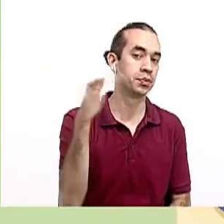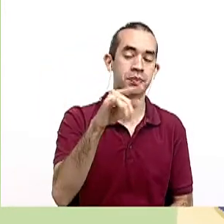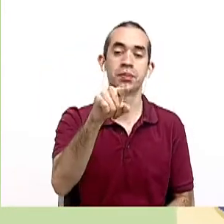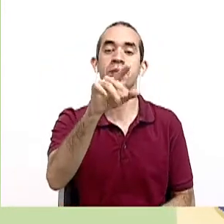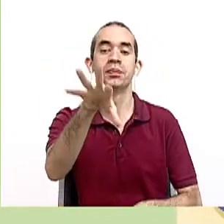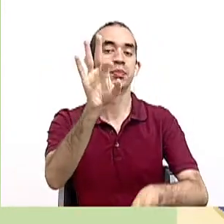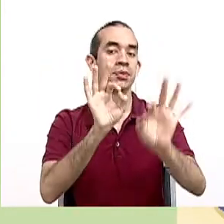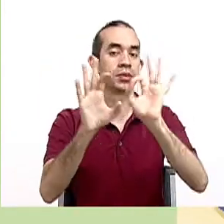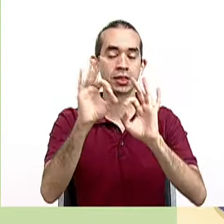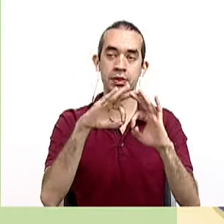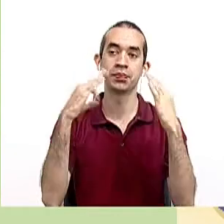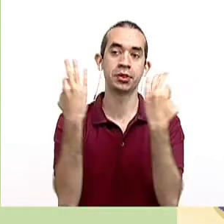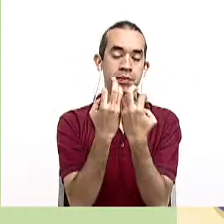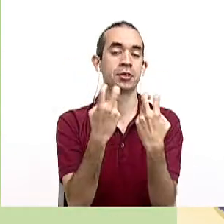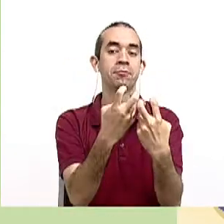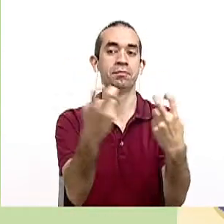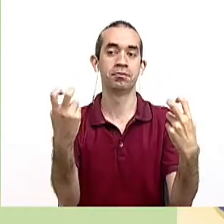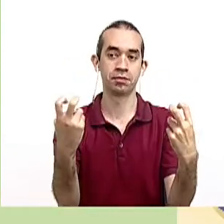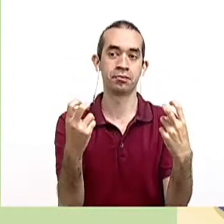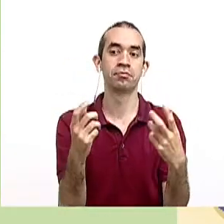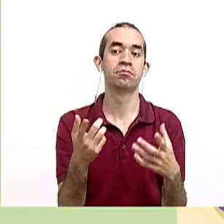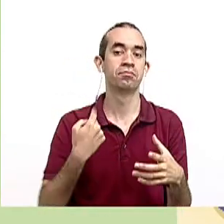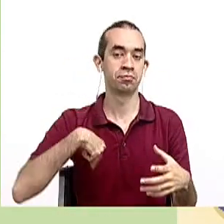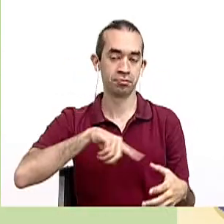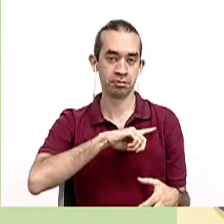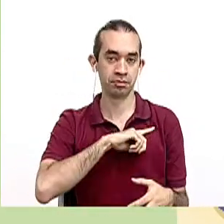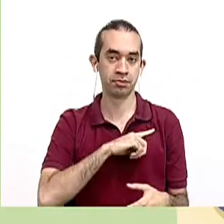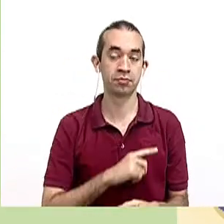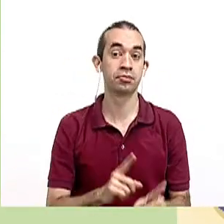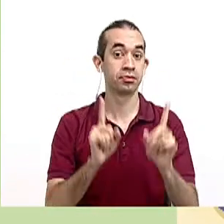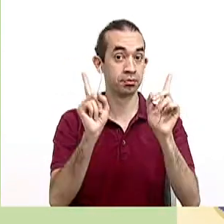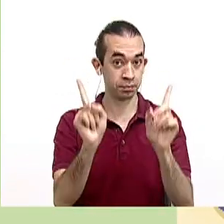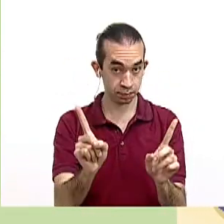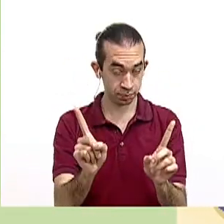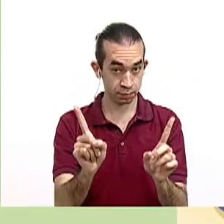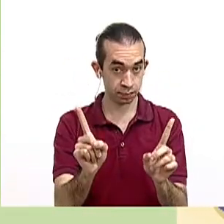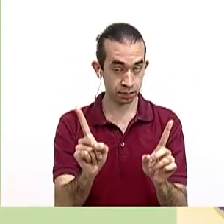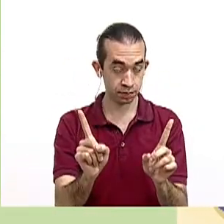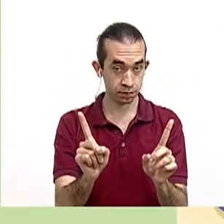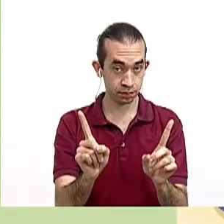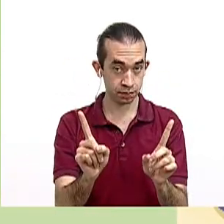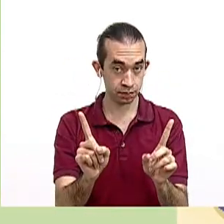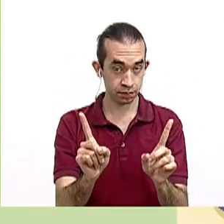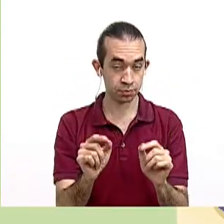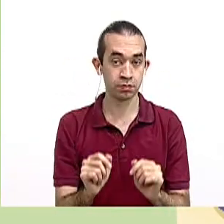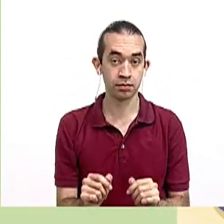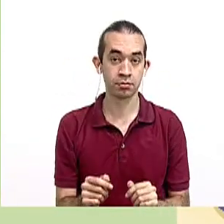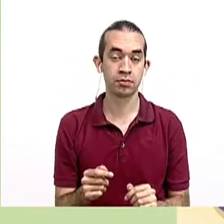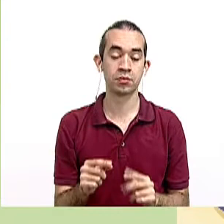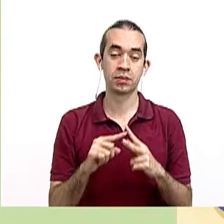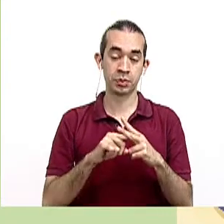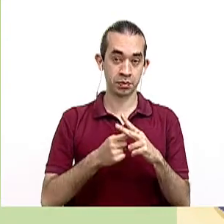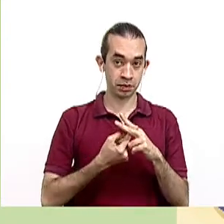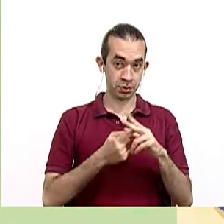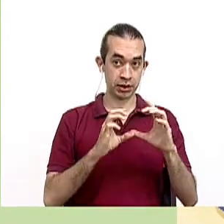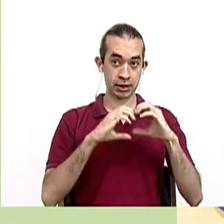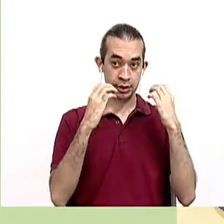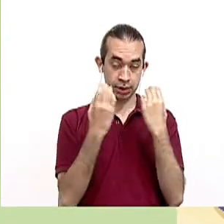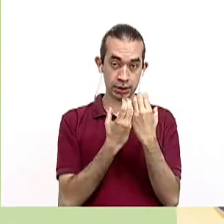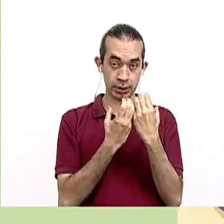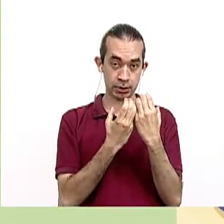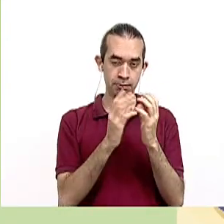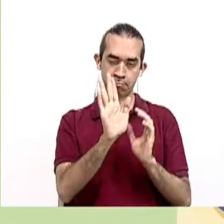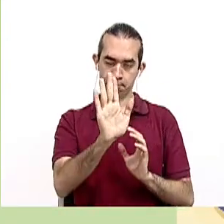family to participate with us. But before beginning the lesson,